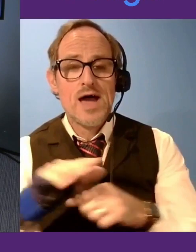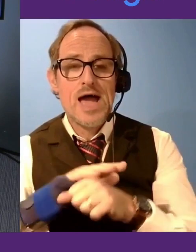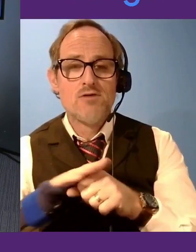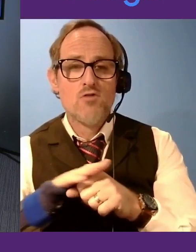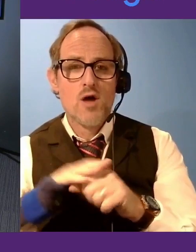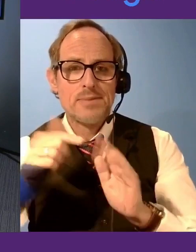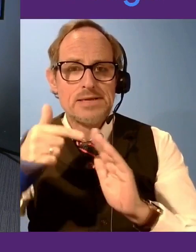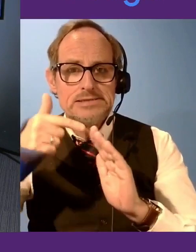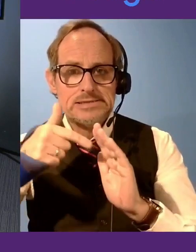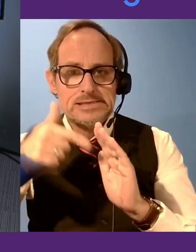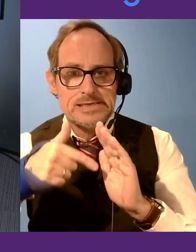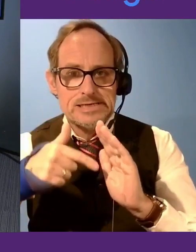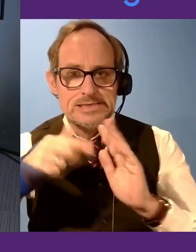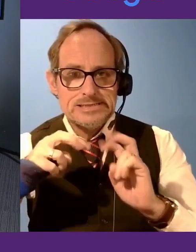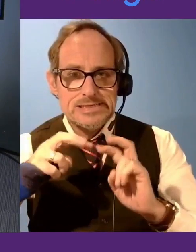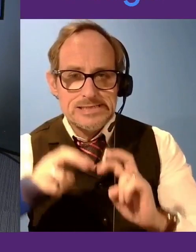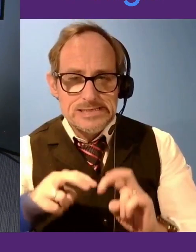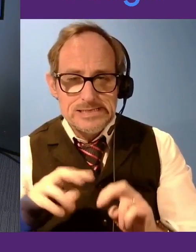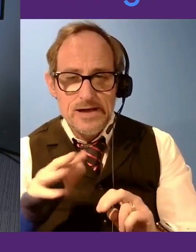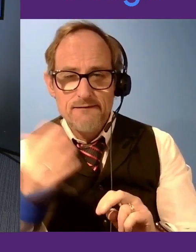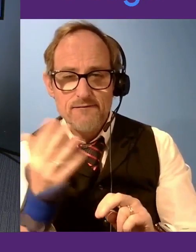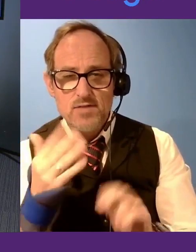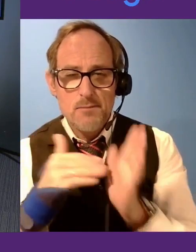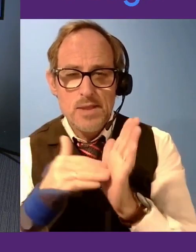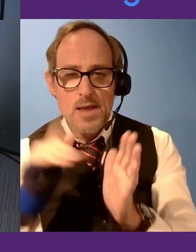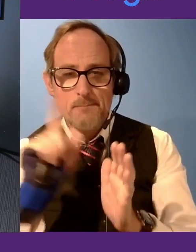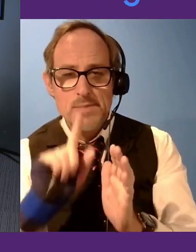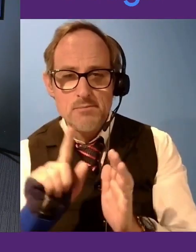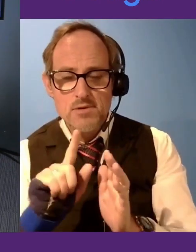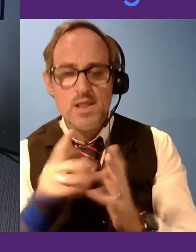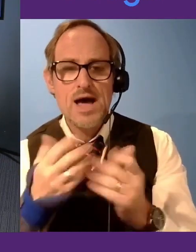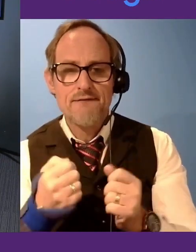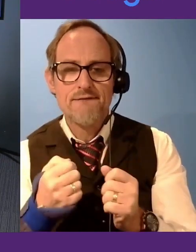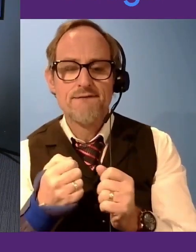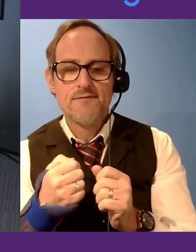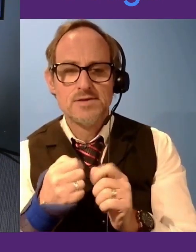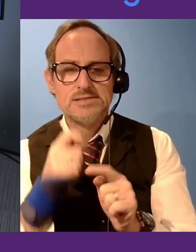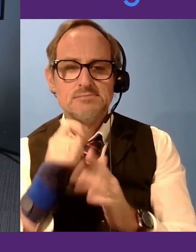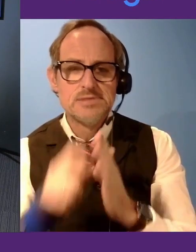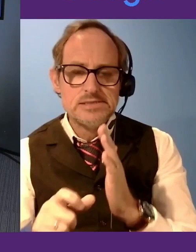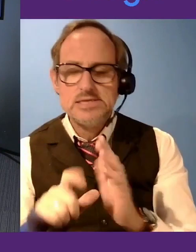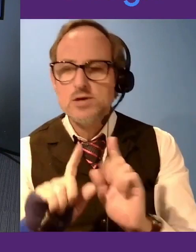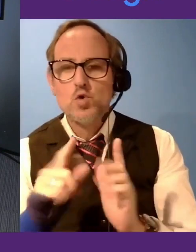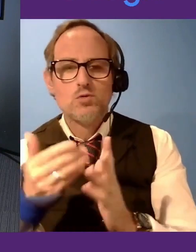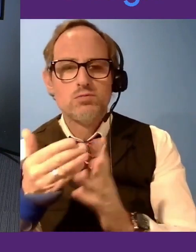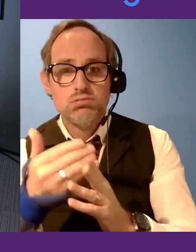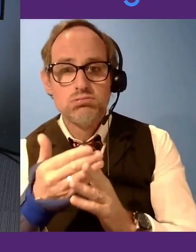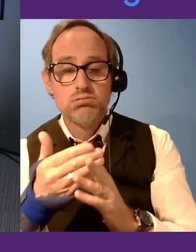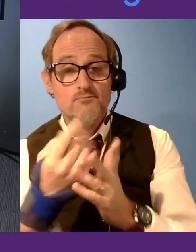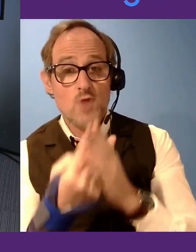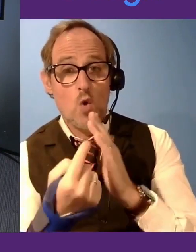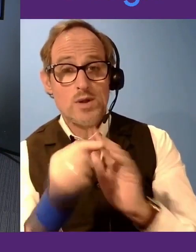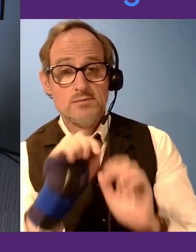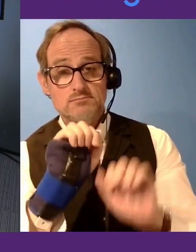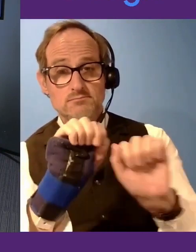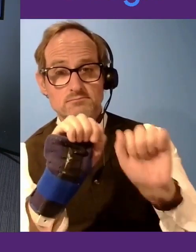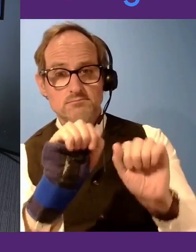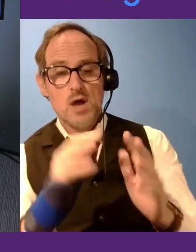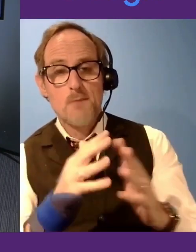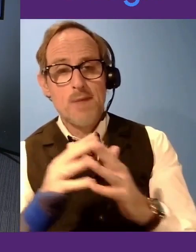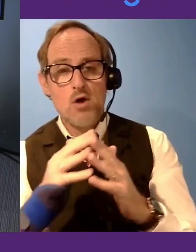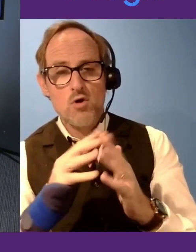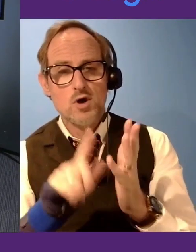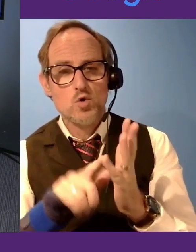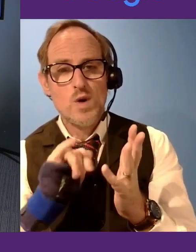like 50 million people have some kind of vestibular disorder in the US alone. And so just by considering the needs of that